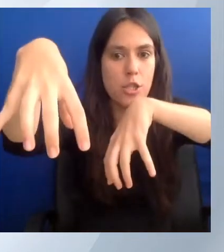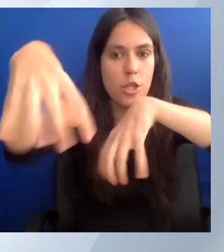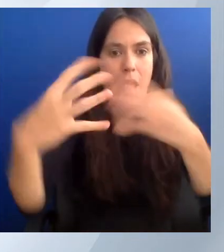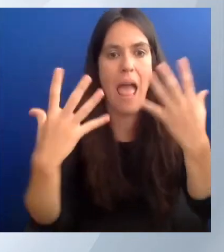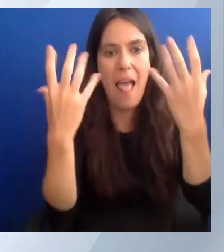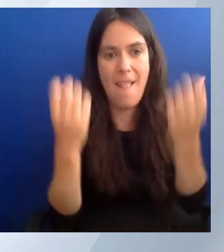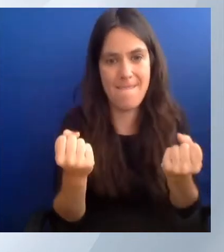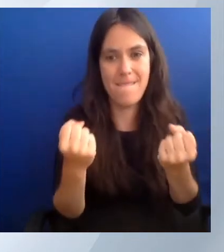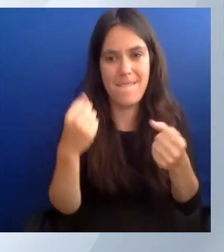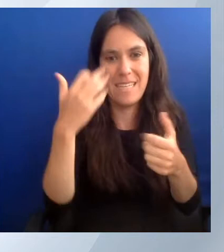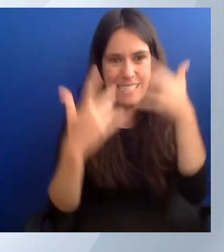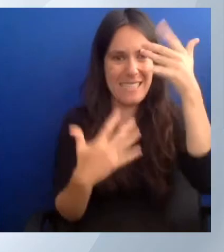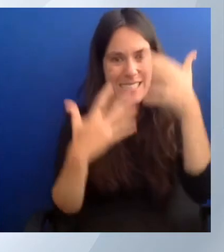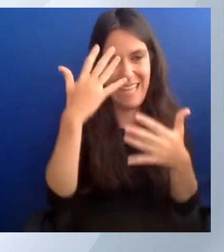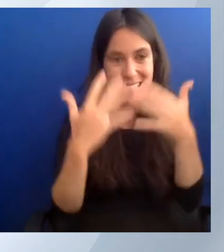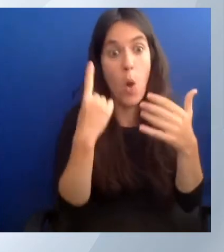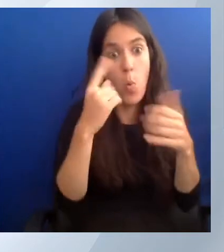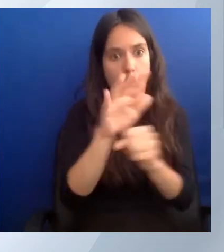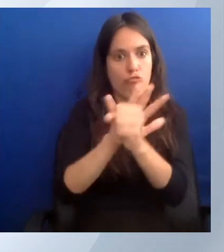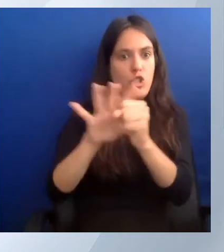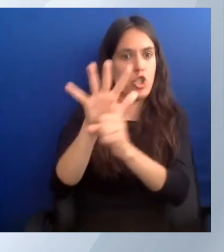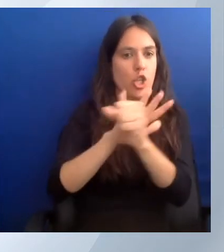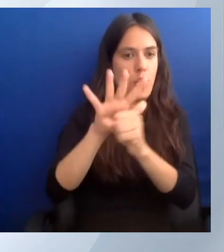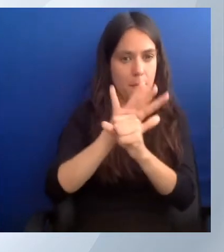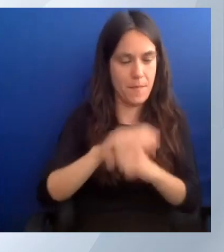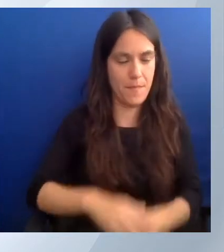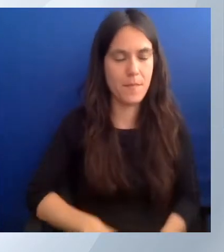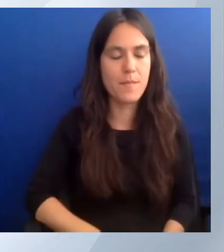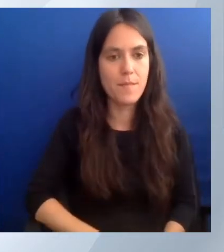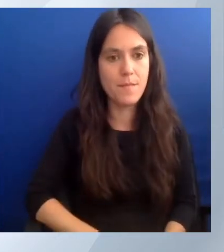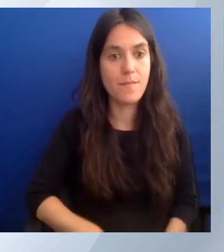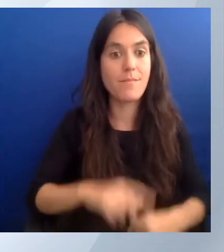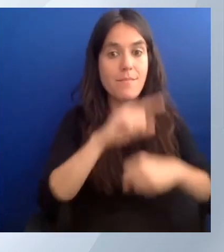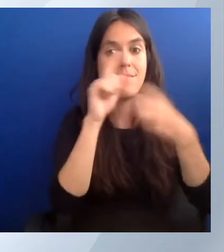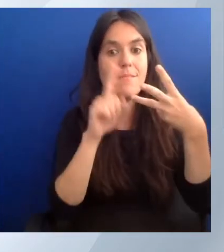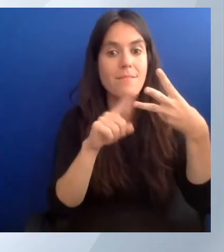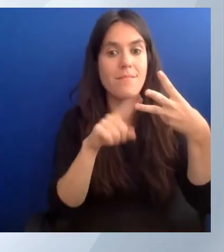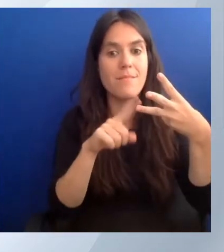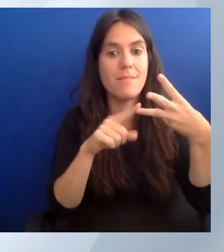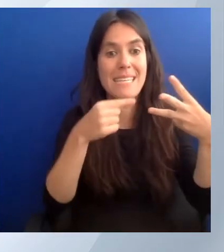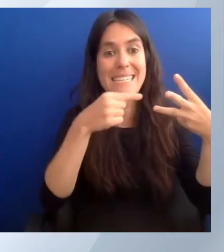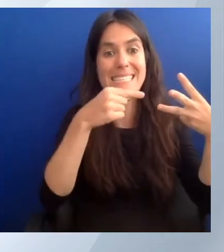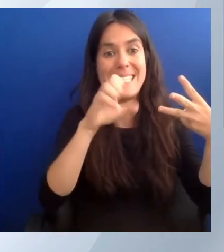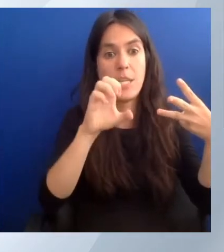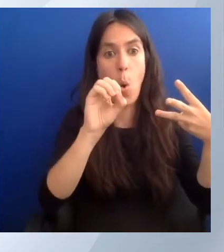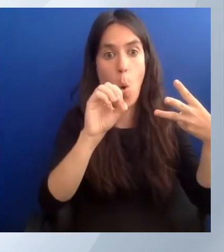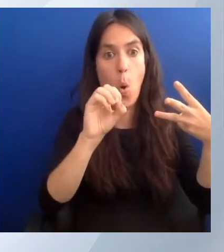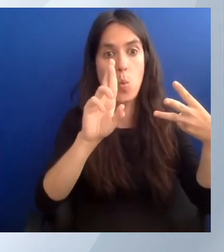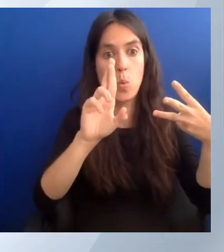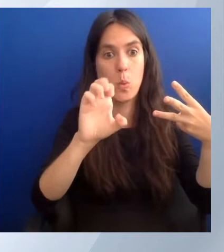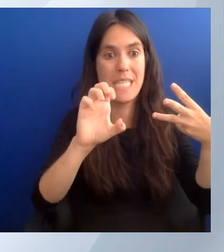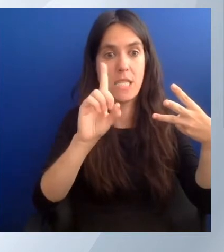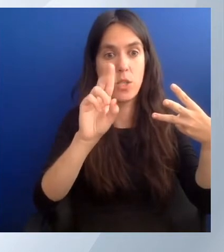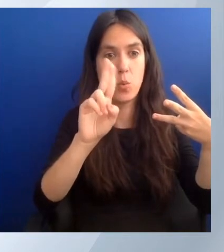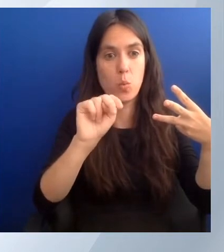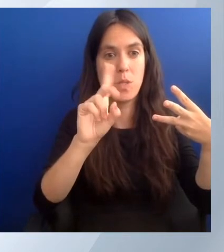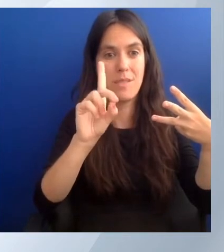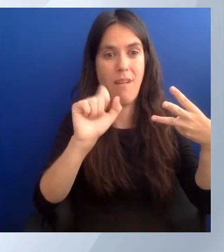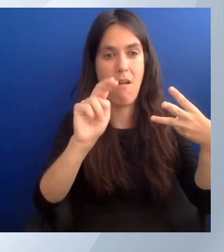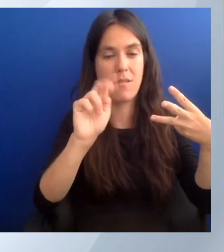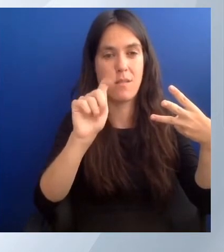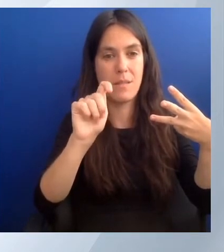inside of one region. The next option is georedundant storage, and this is